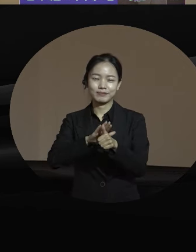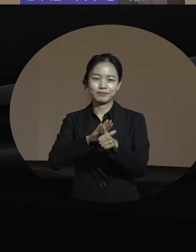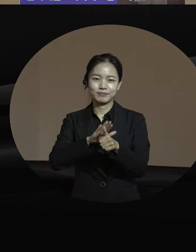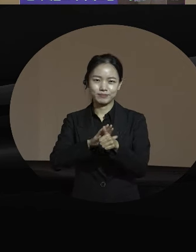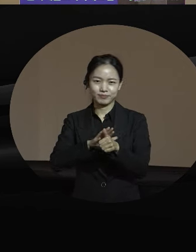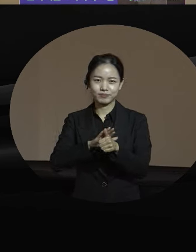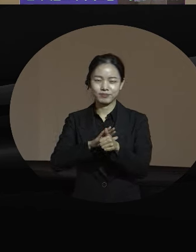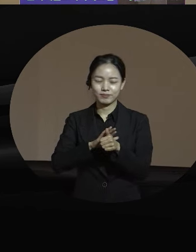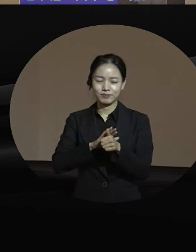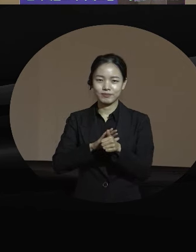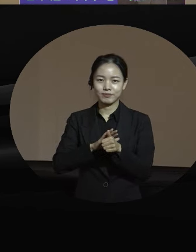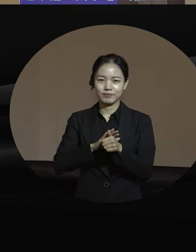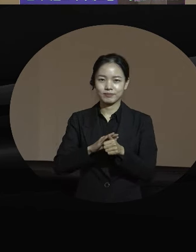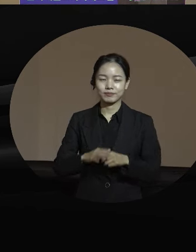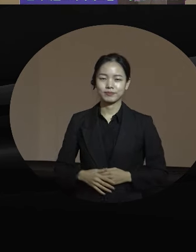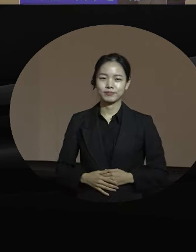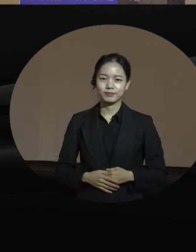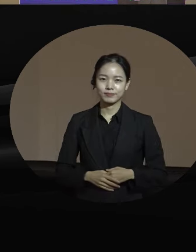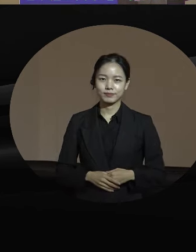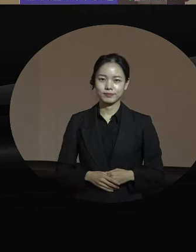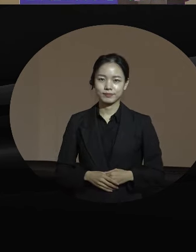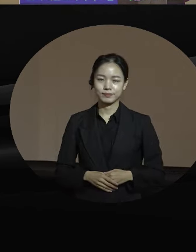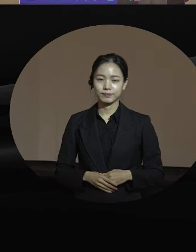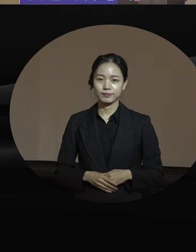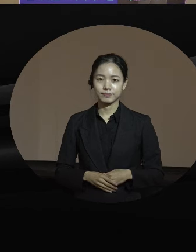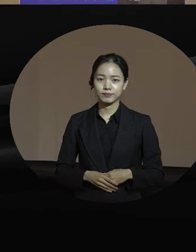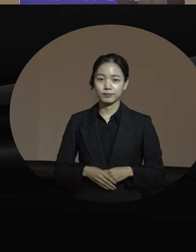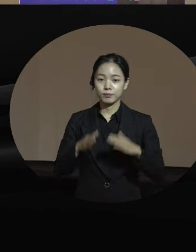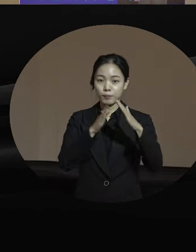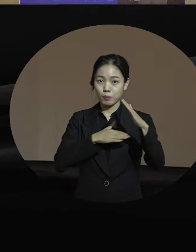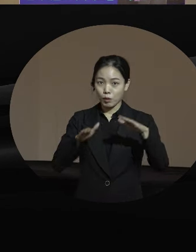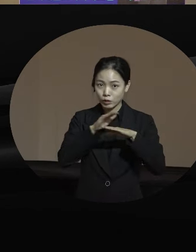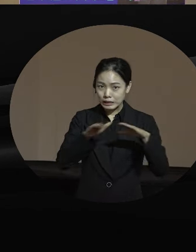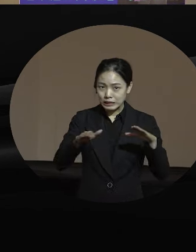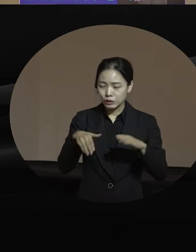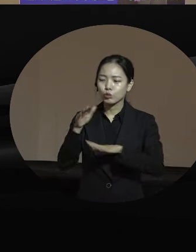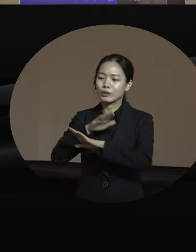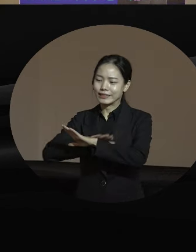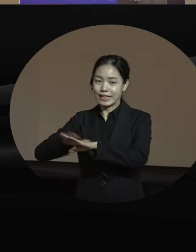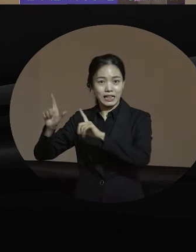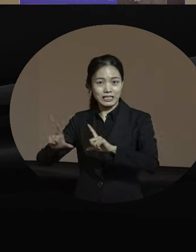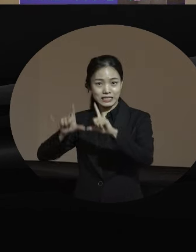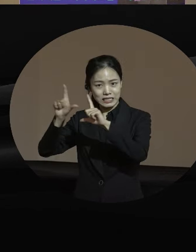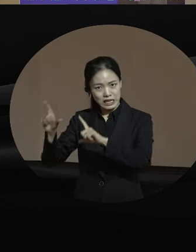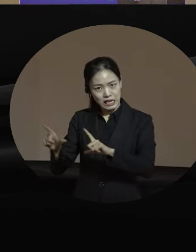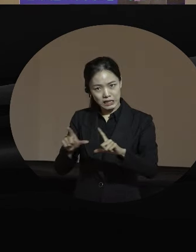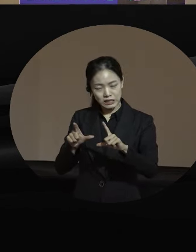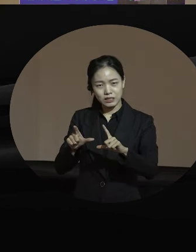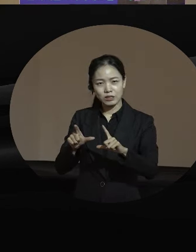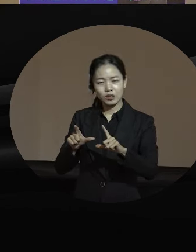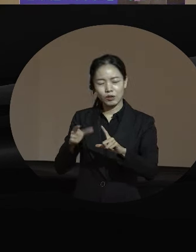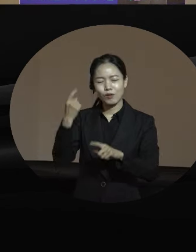and consolidate new art services. Its final report is also available in English.